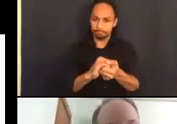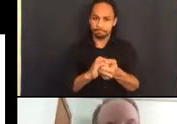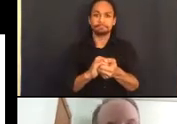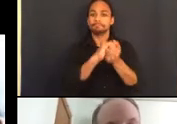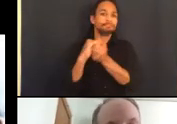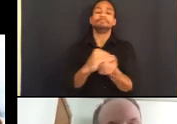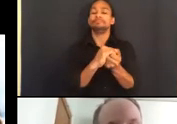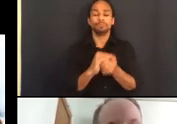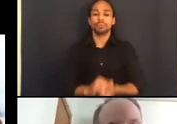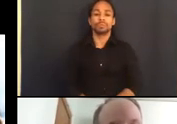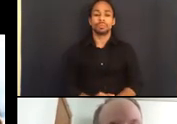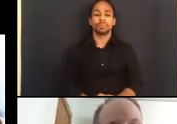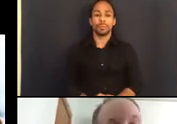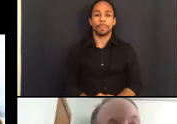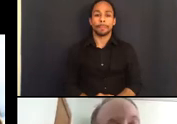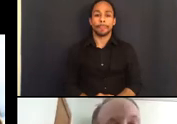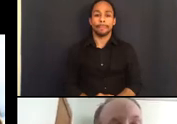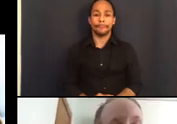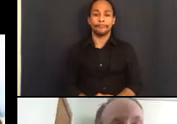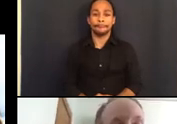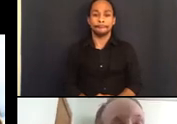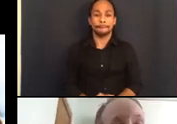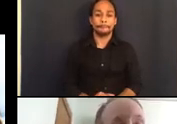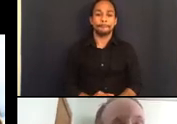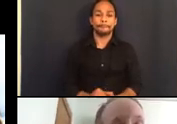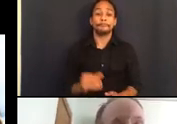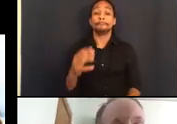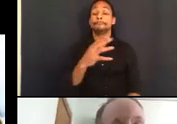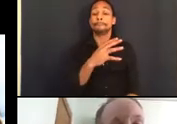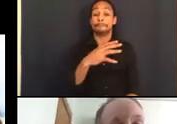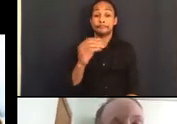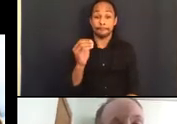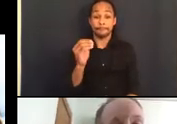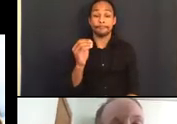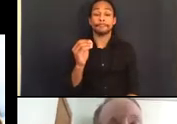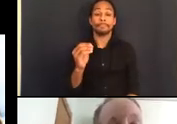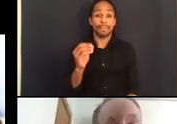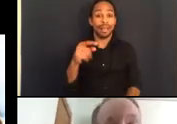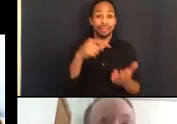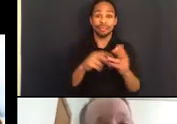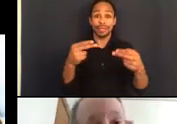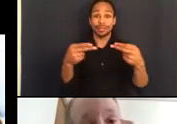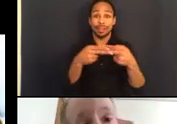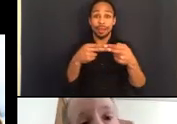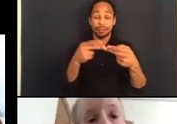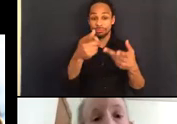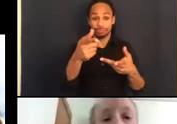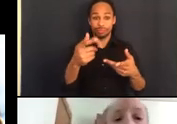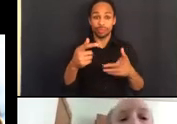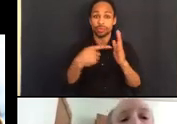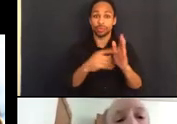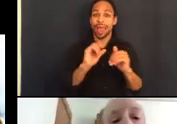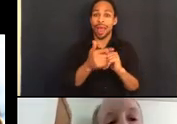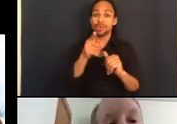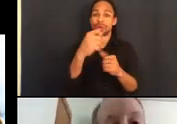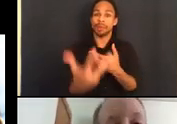slide. I'll just leave this up here. This slide will tell you how you can get involved with our work. And I'm just